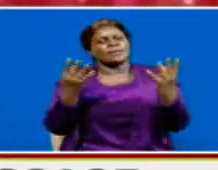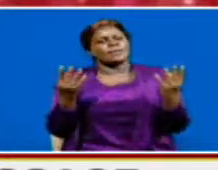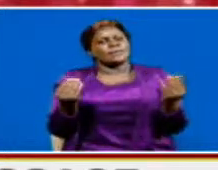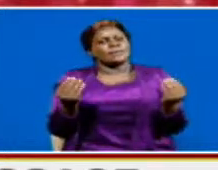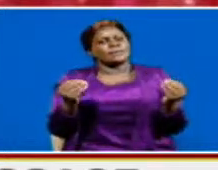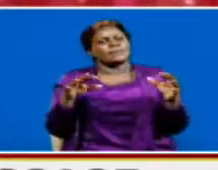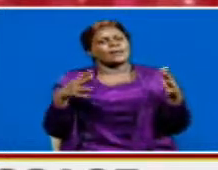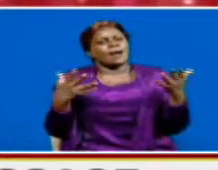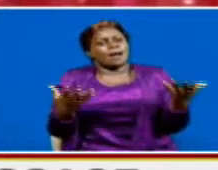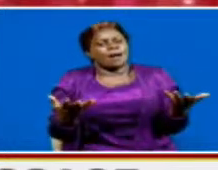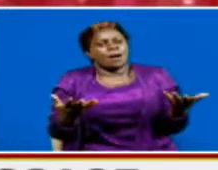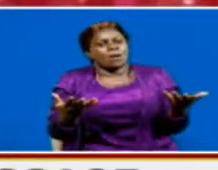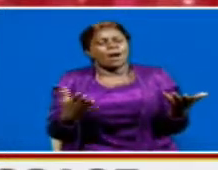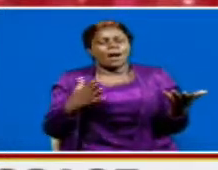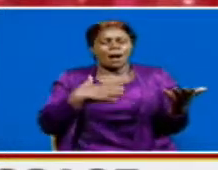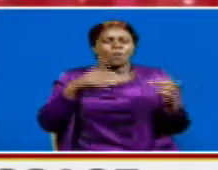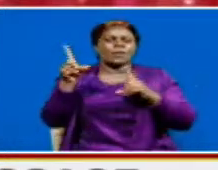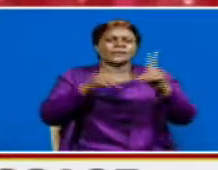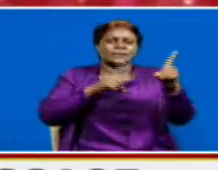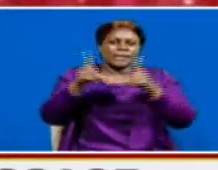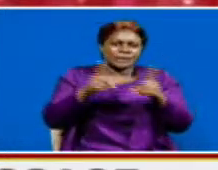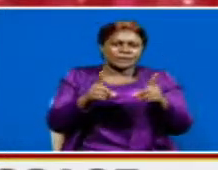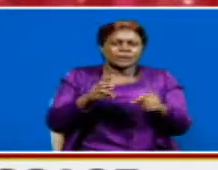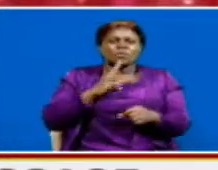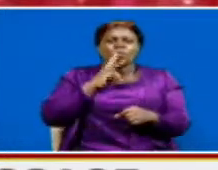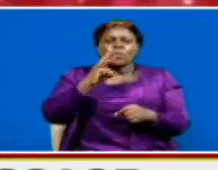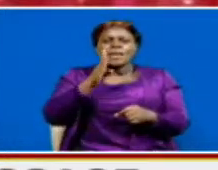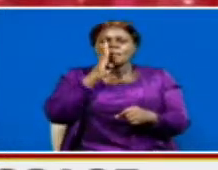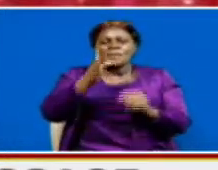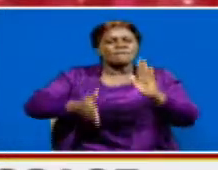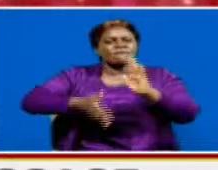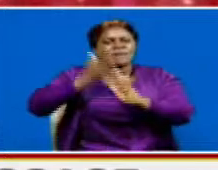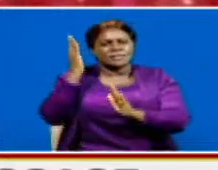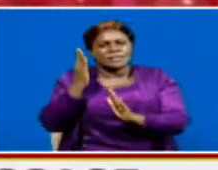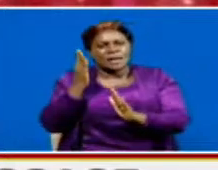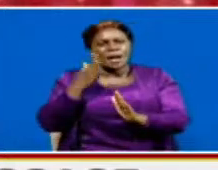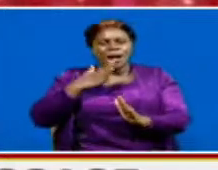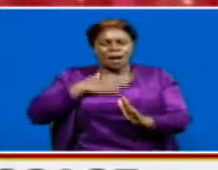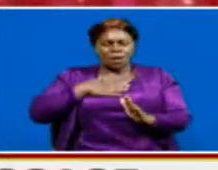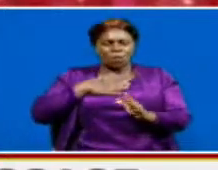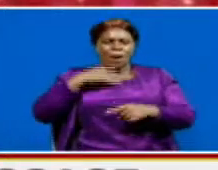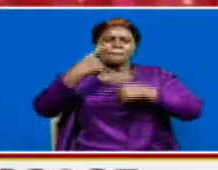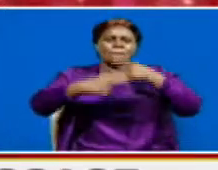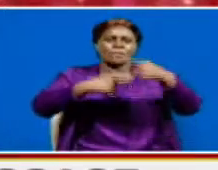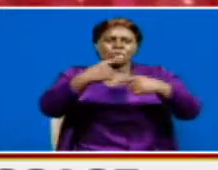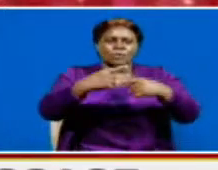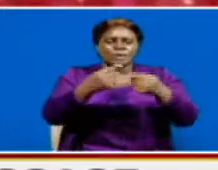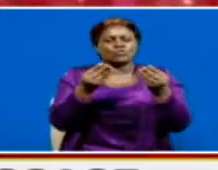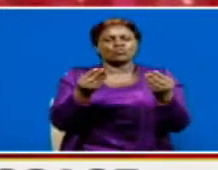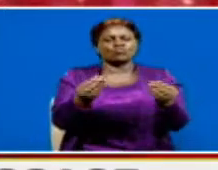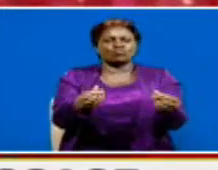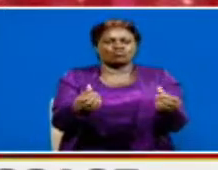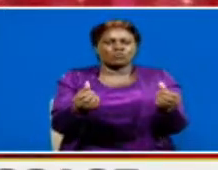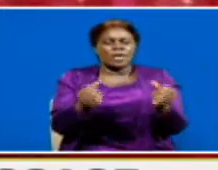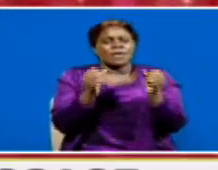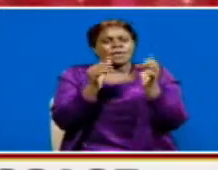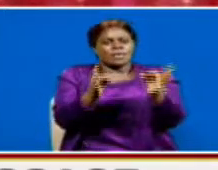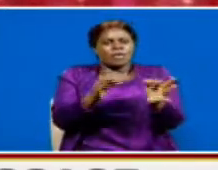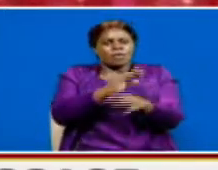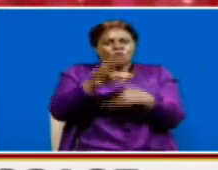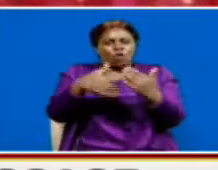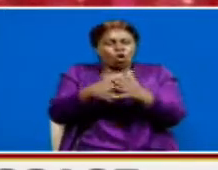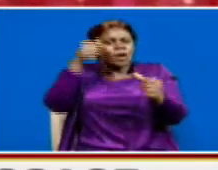easier, our journey will be faster, and our progress smoother if we